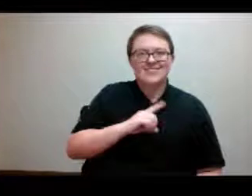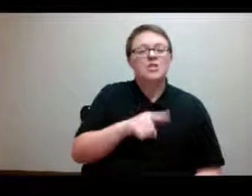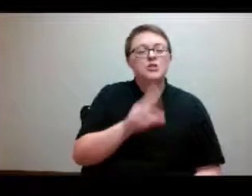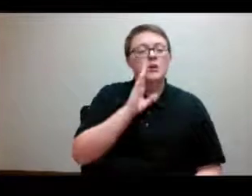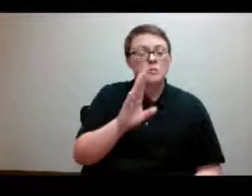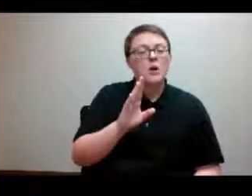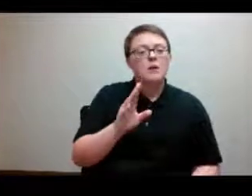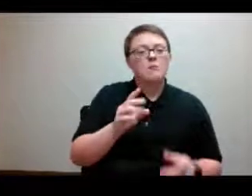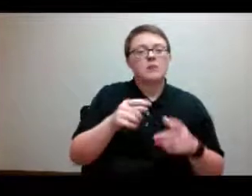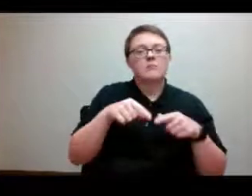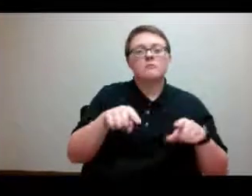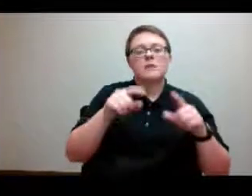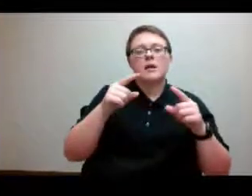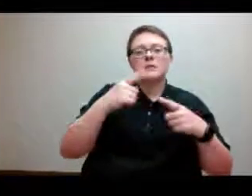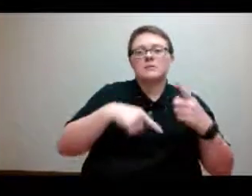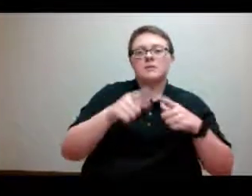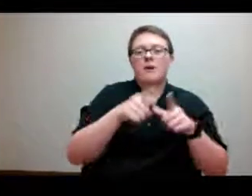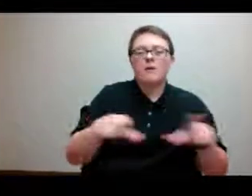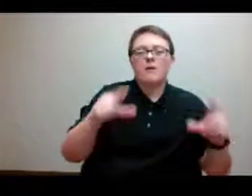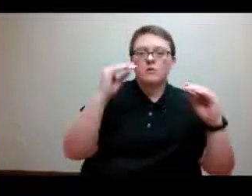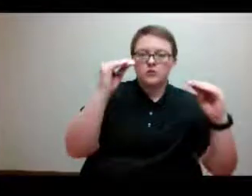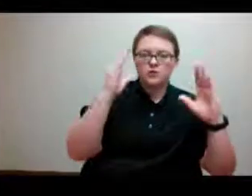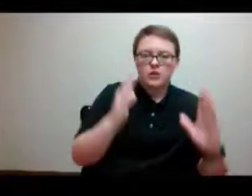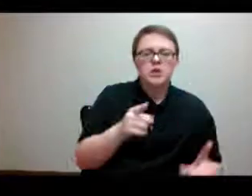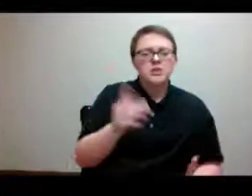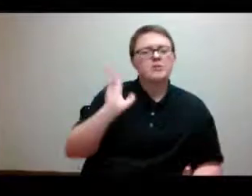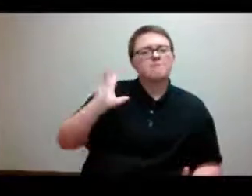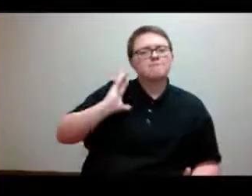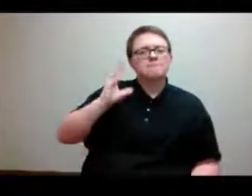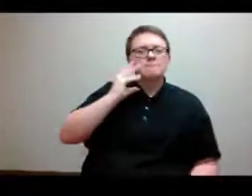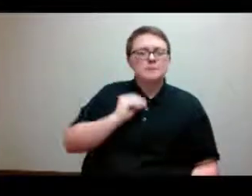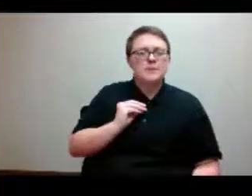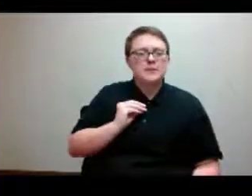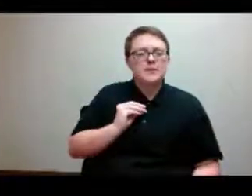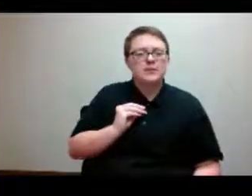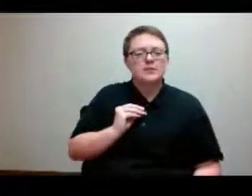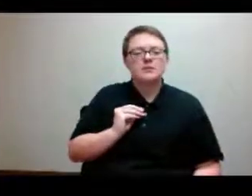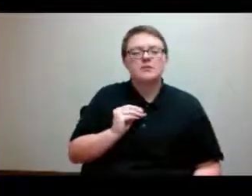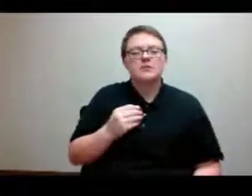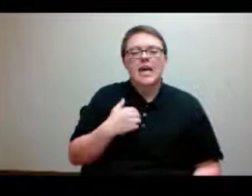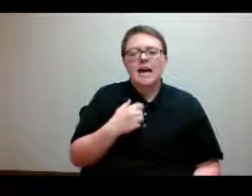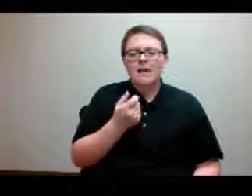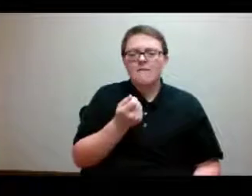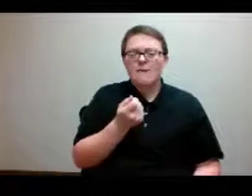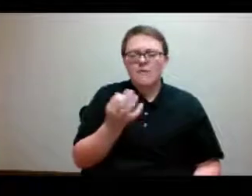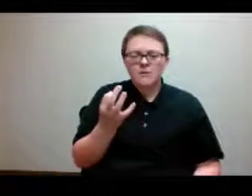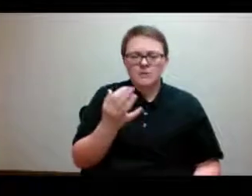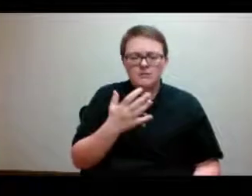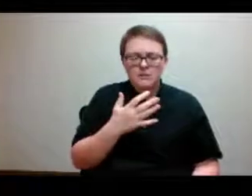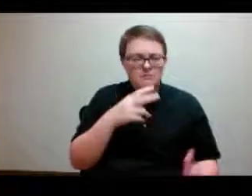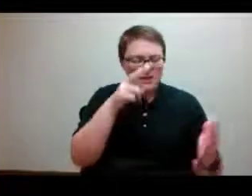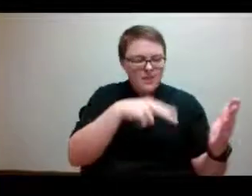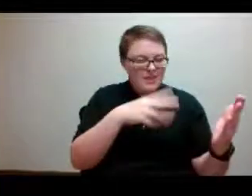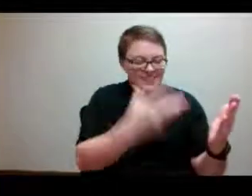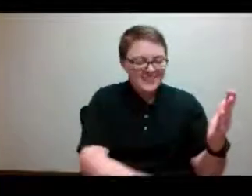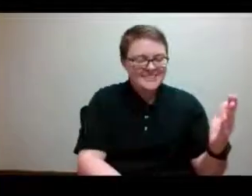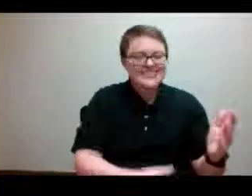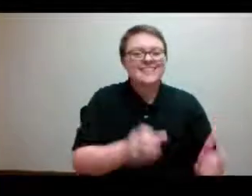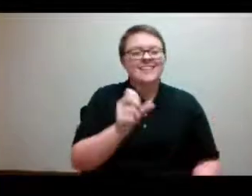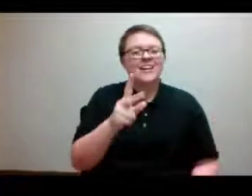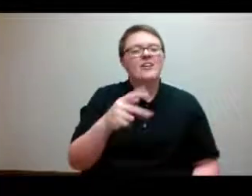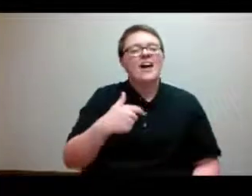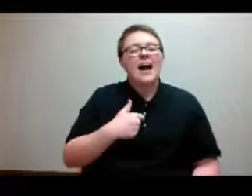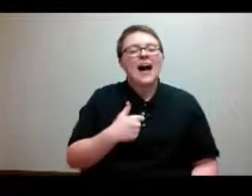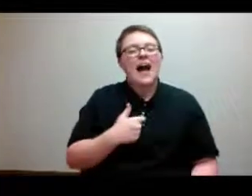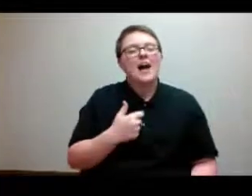previously. I've got a few, lost my place here. All right, so I've asked each